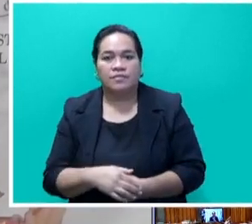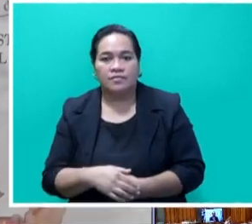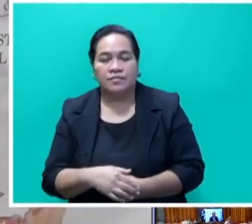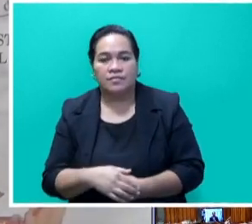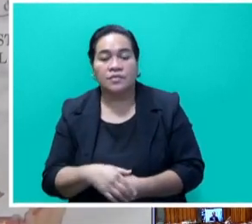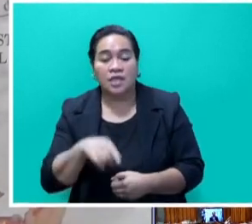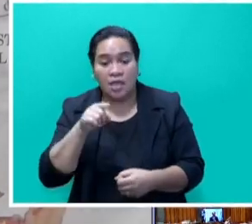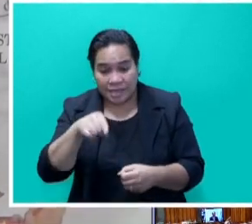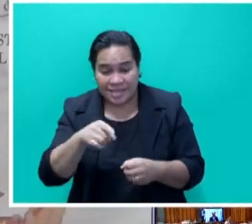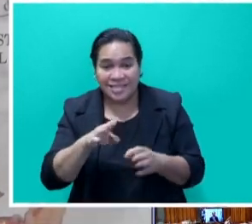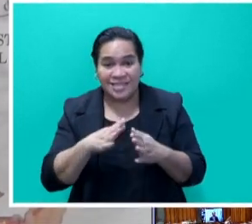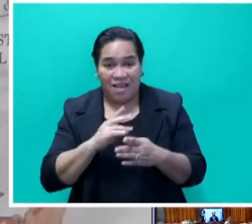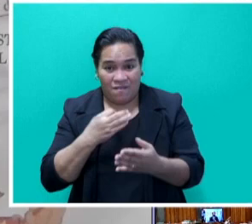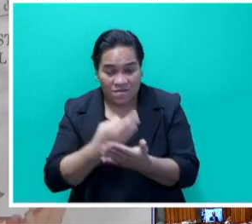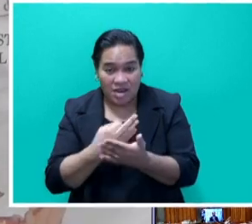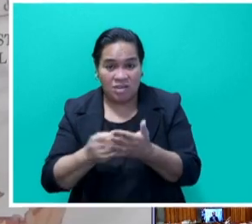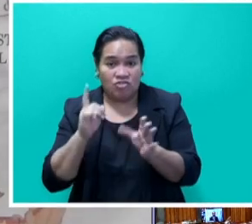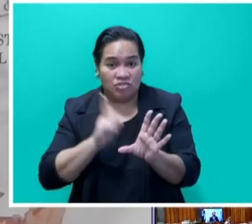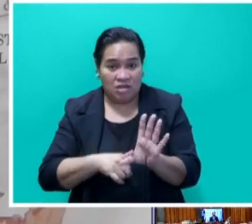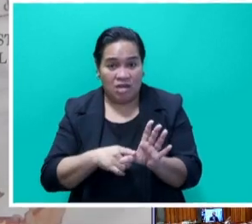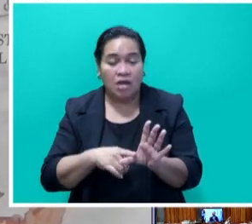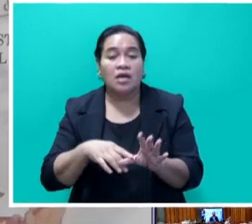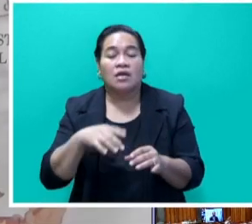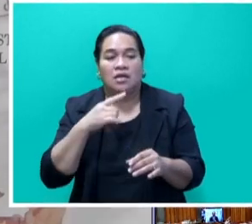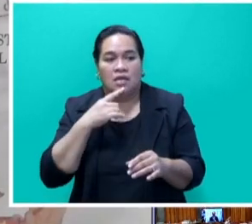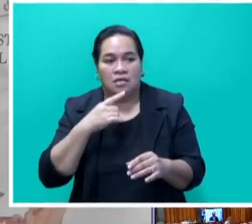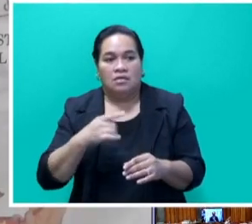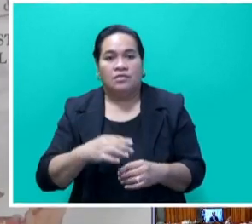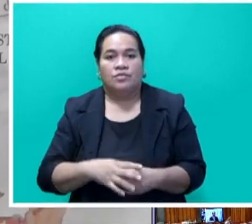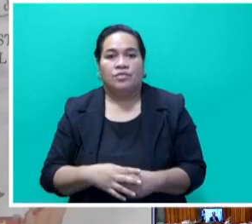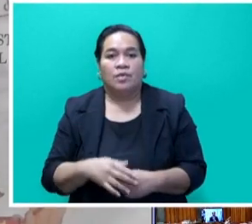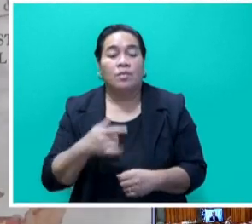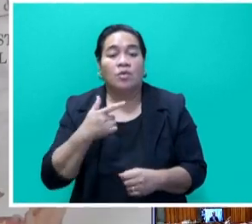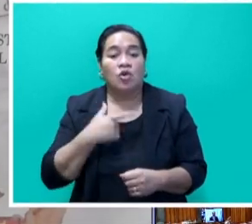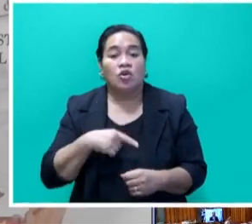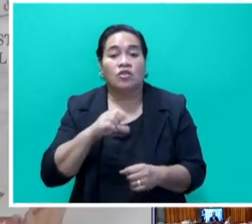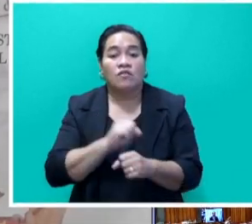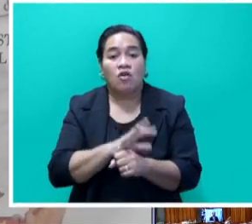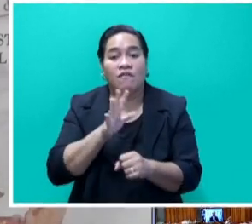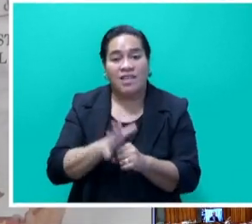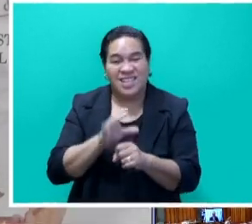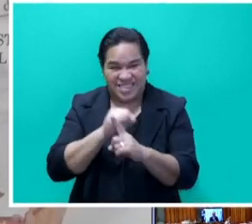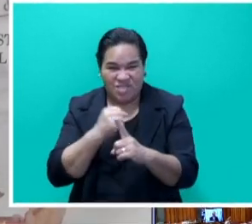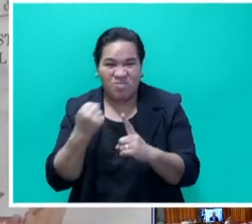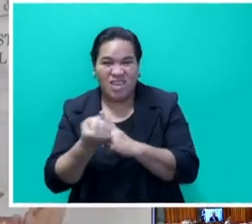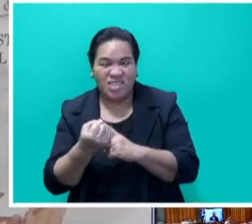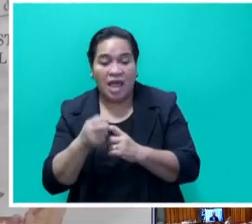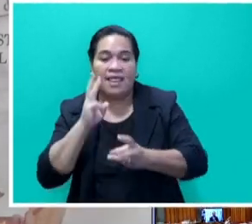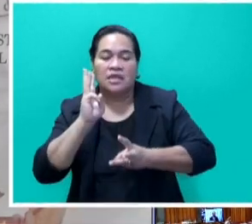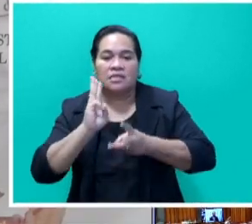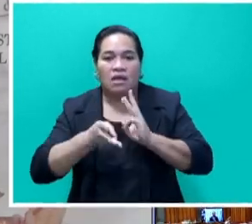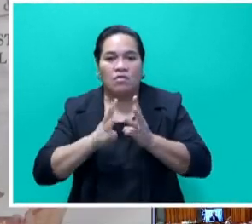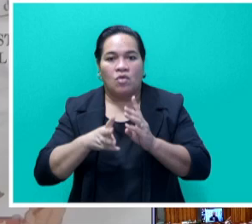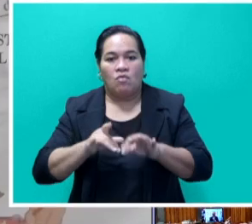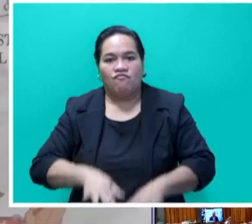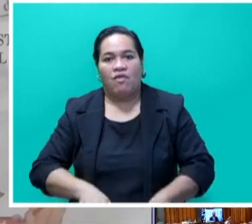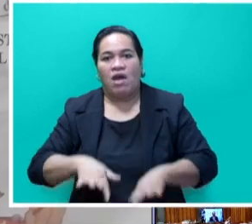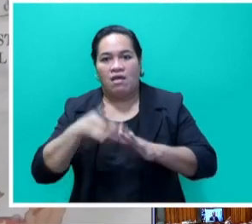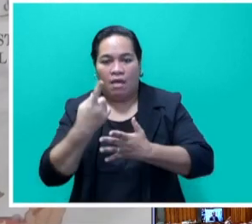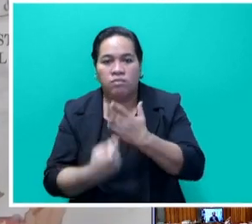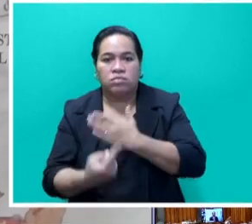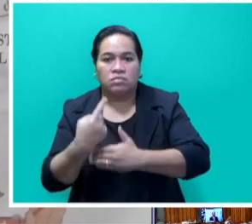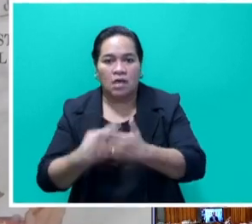This current financial year has been a challenging one for WAF due to the COVID-19 situation, the cyclones, and the flooding. WAF has